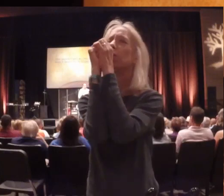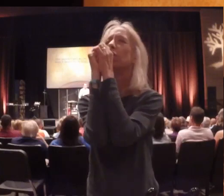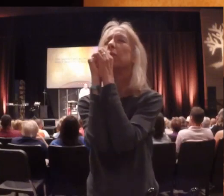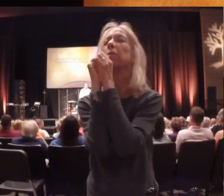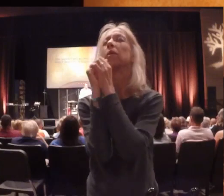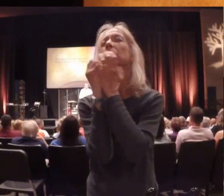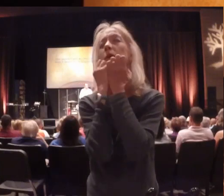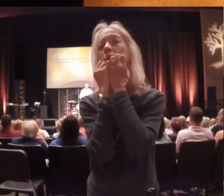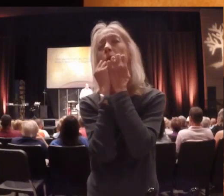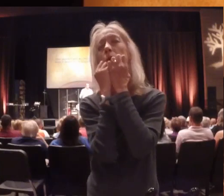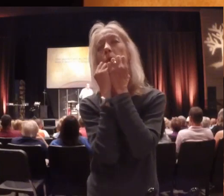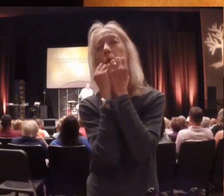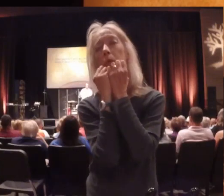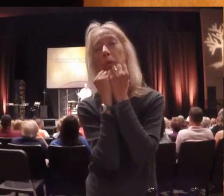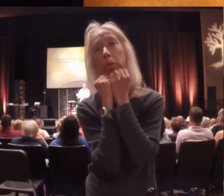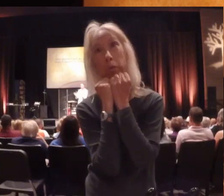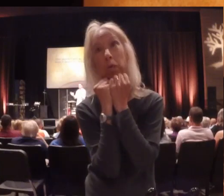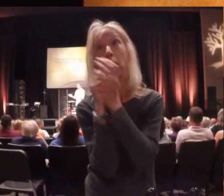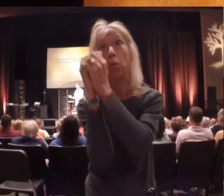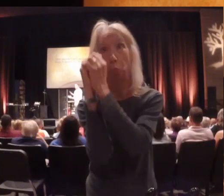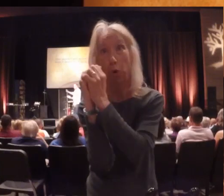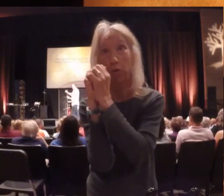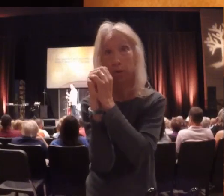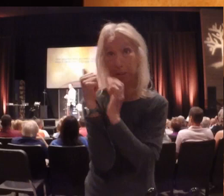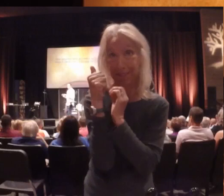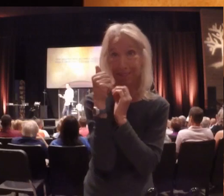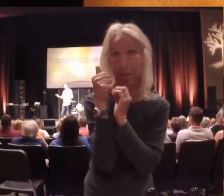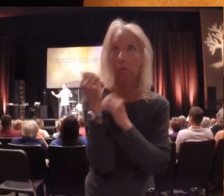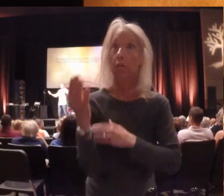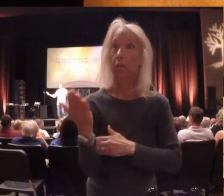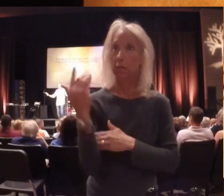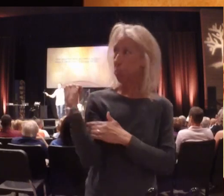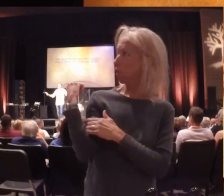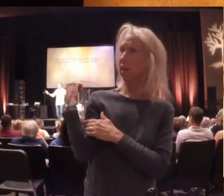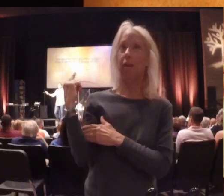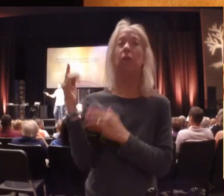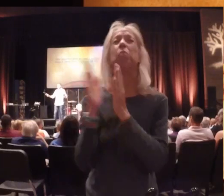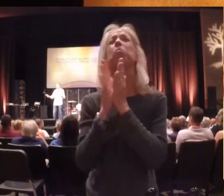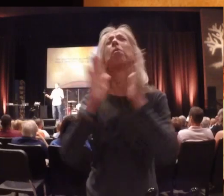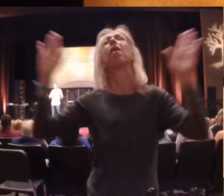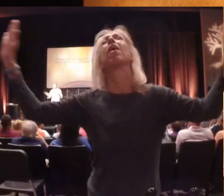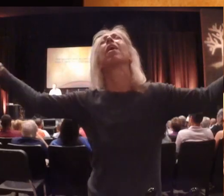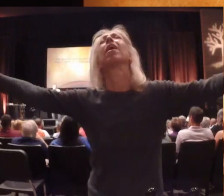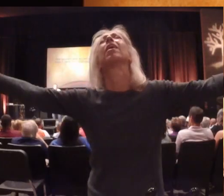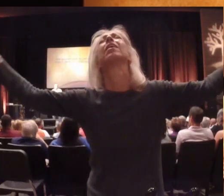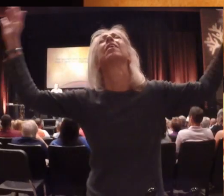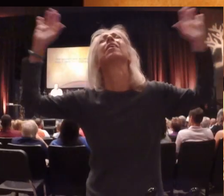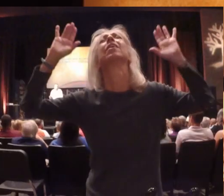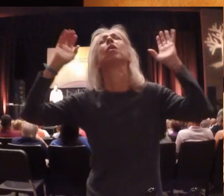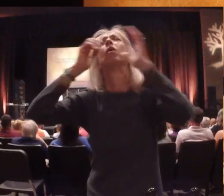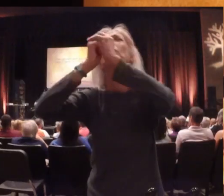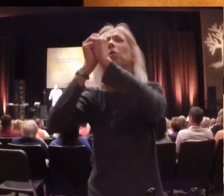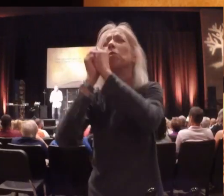huge component of that. It gets me in such a great place. This morning, standing out here, worshiping with you all, listening to that music, man, I'm ready to